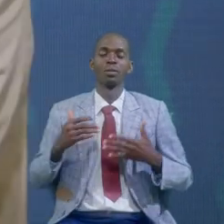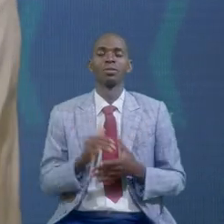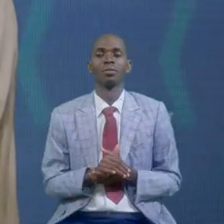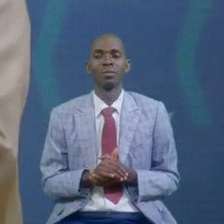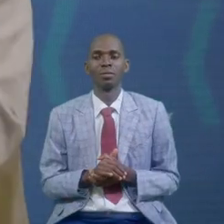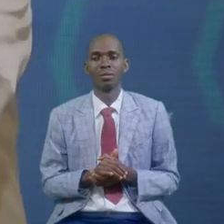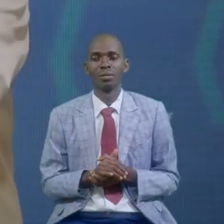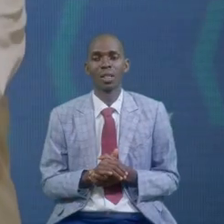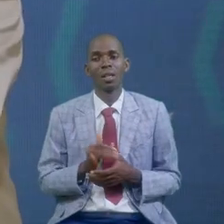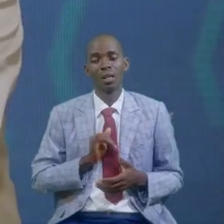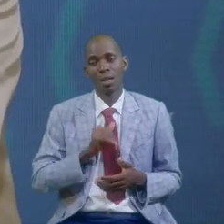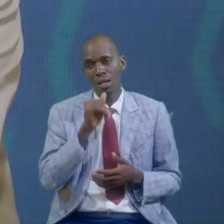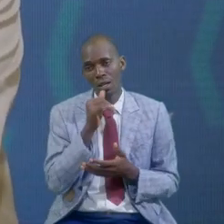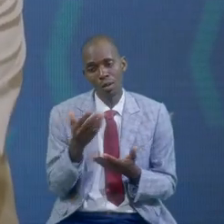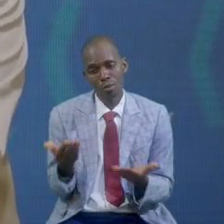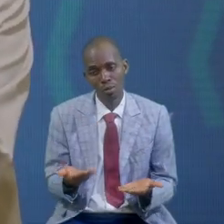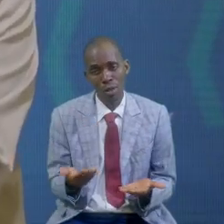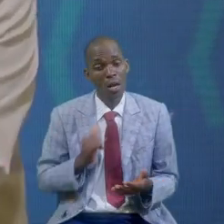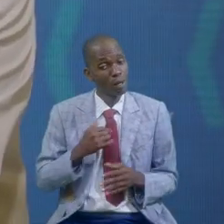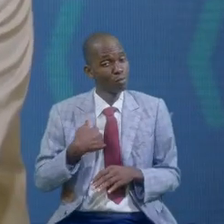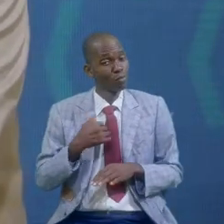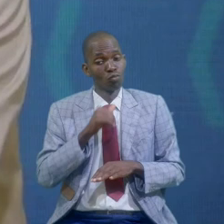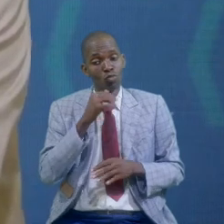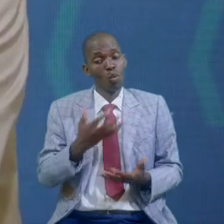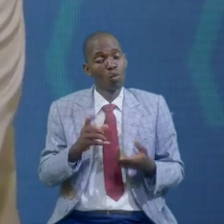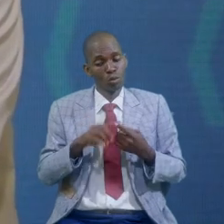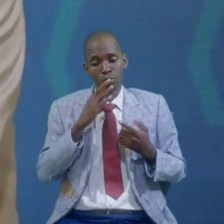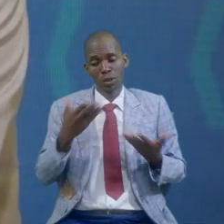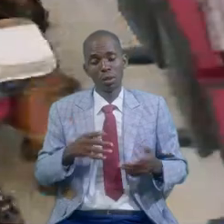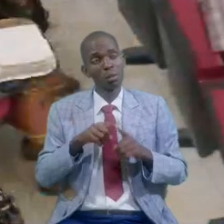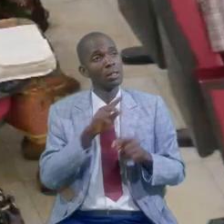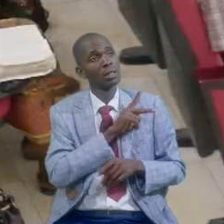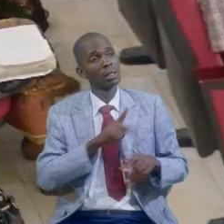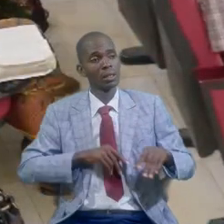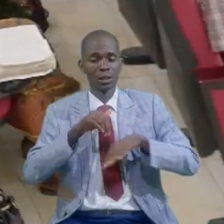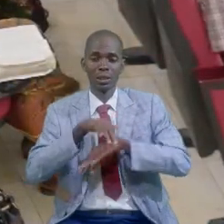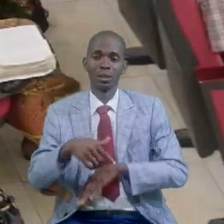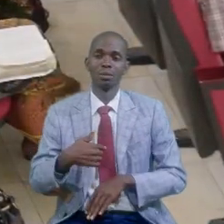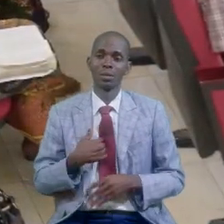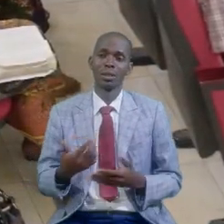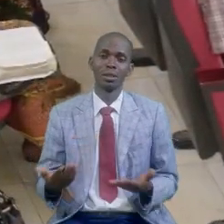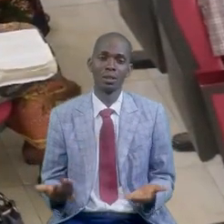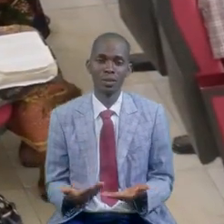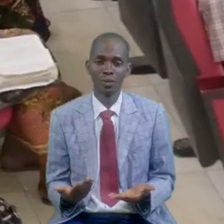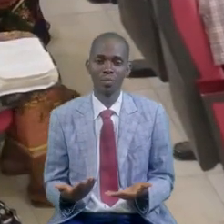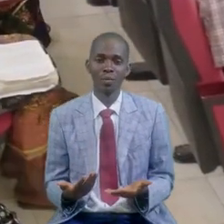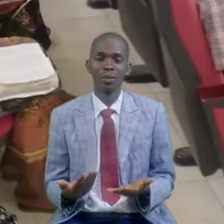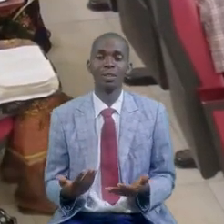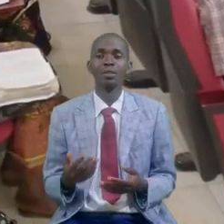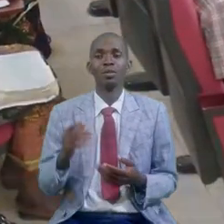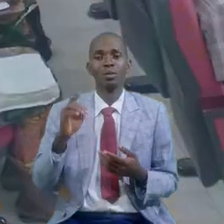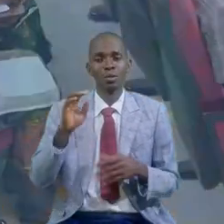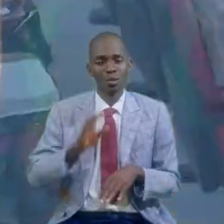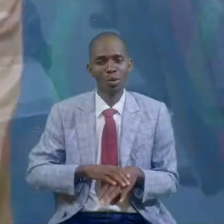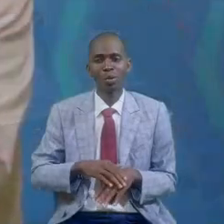I'm here. I don't want to be here. But the king sent me on an